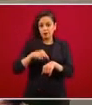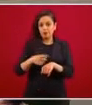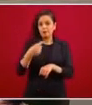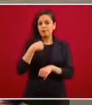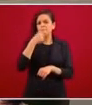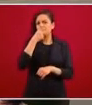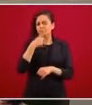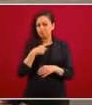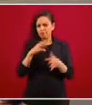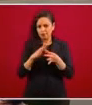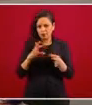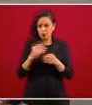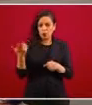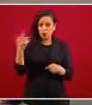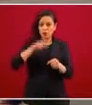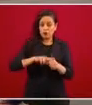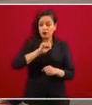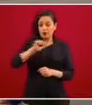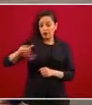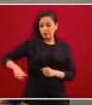was